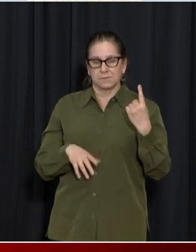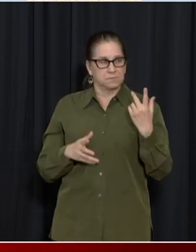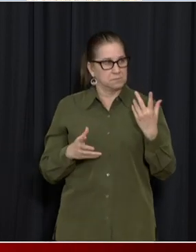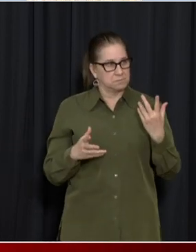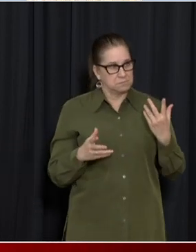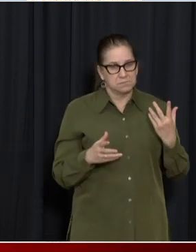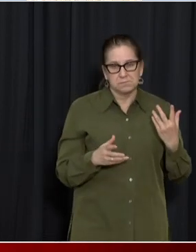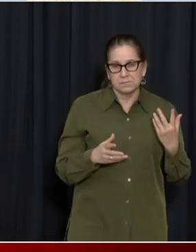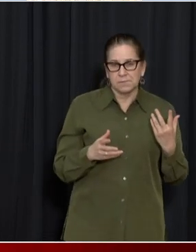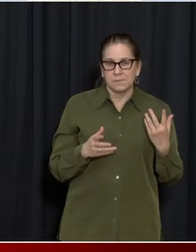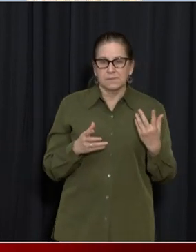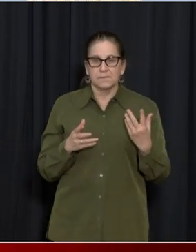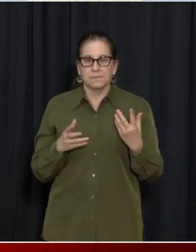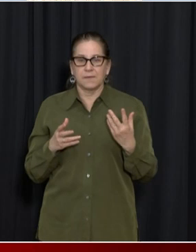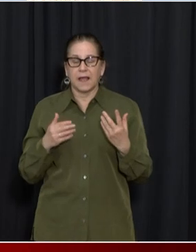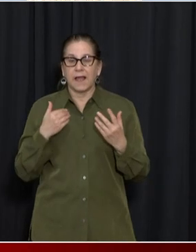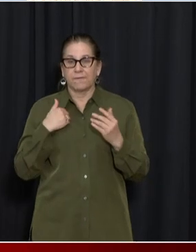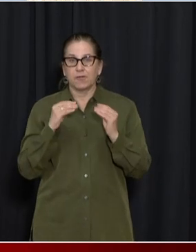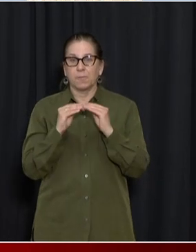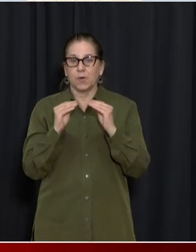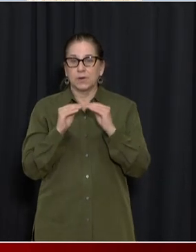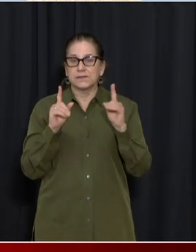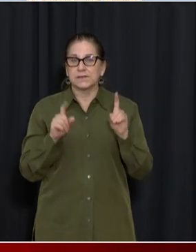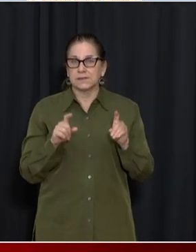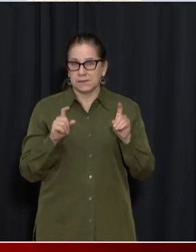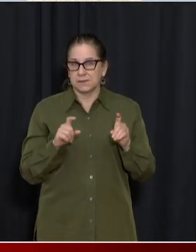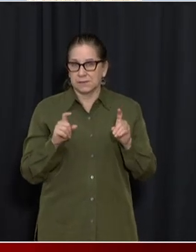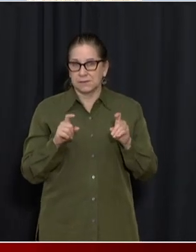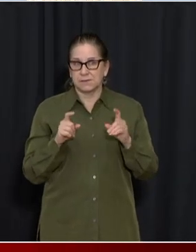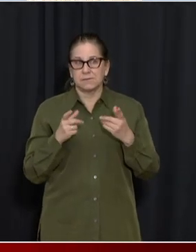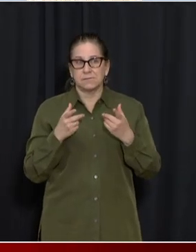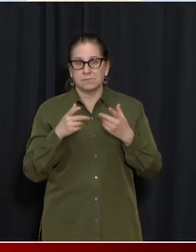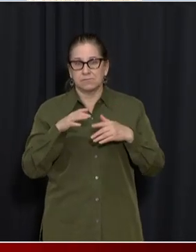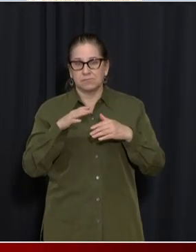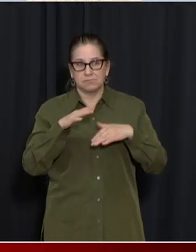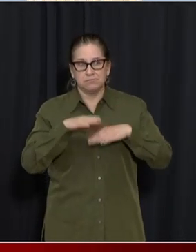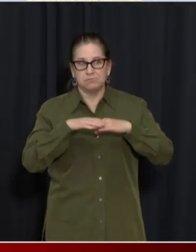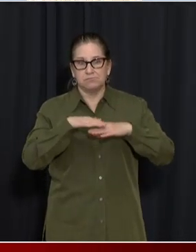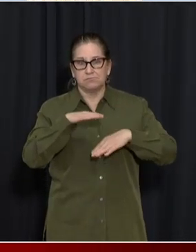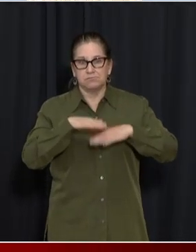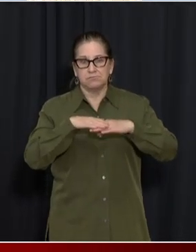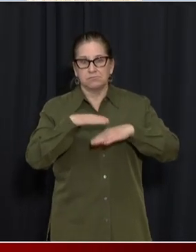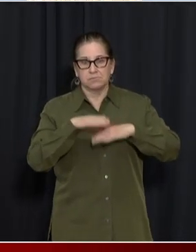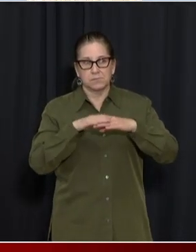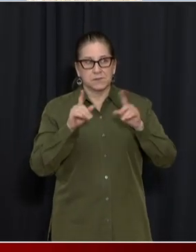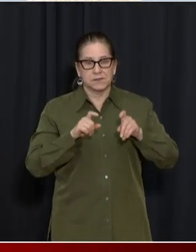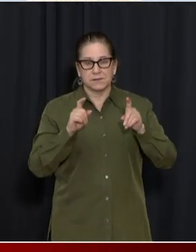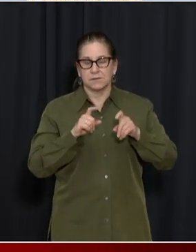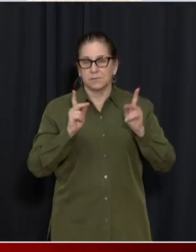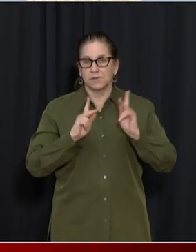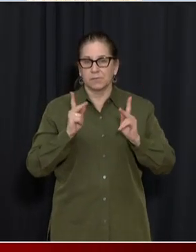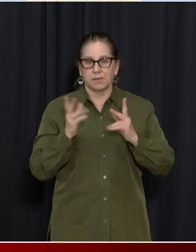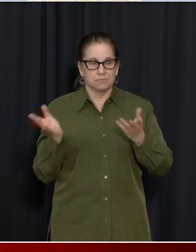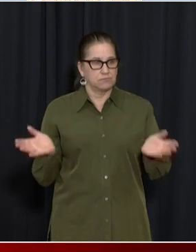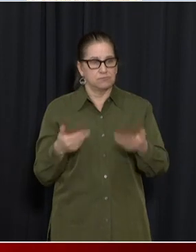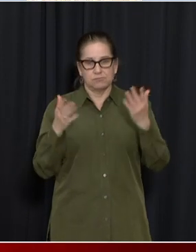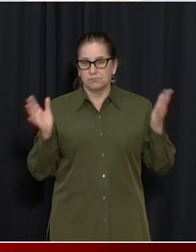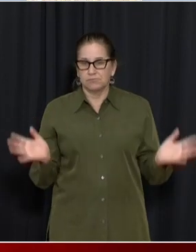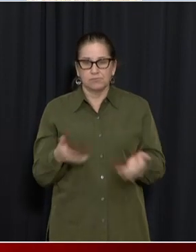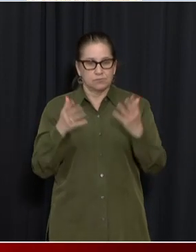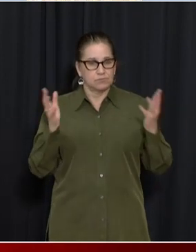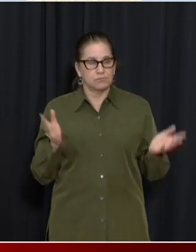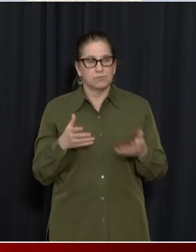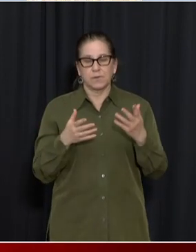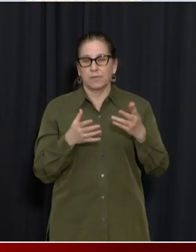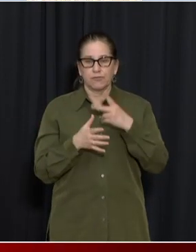and presently we have the ability to test all of our 4 priority groups.